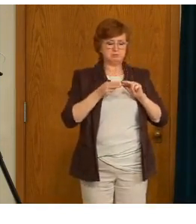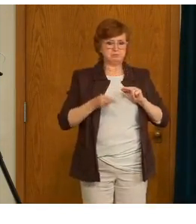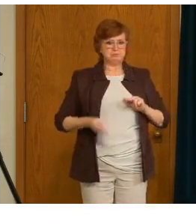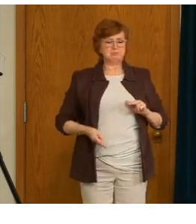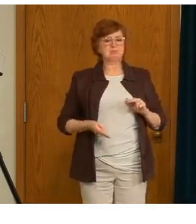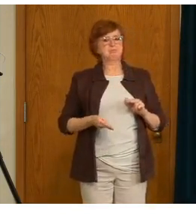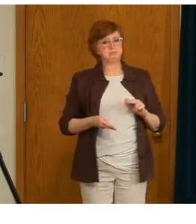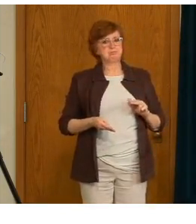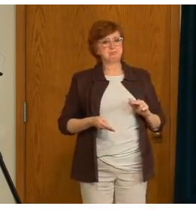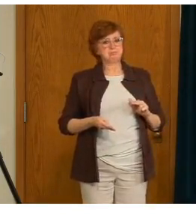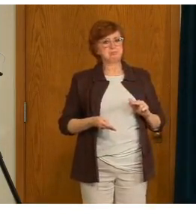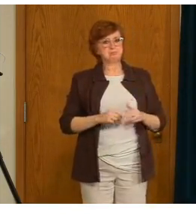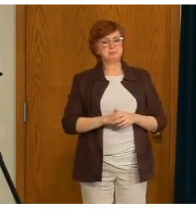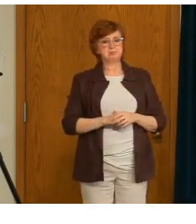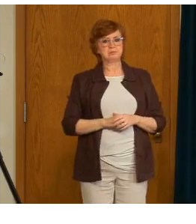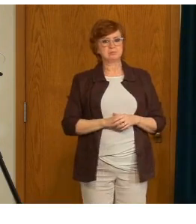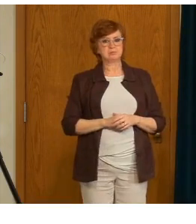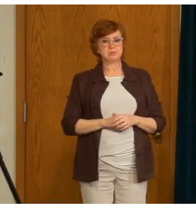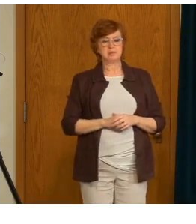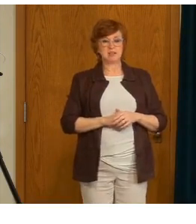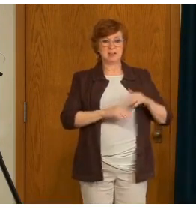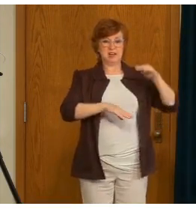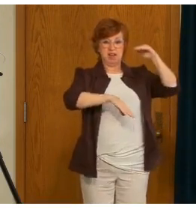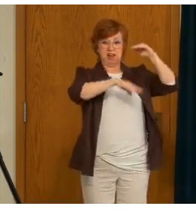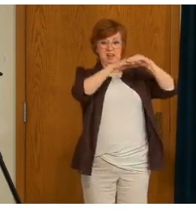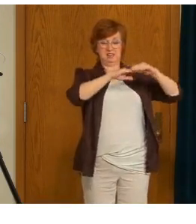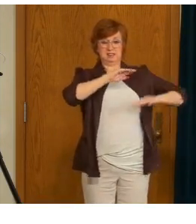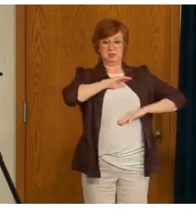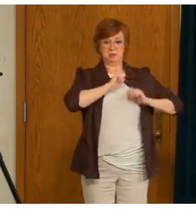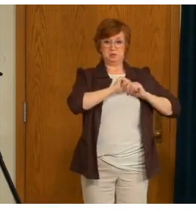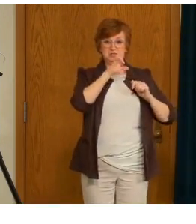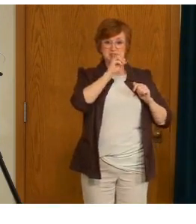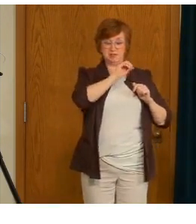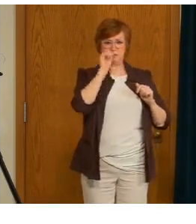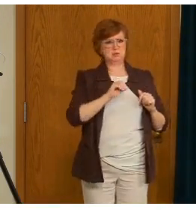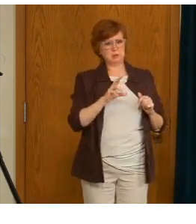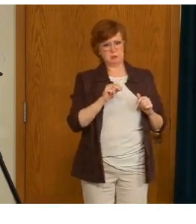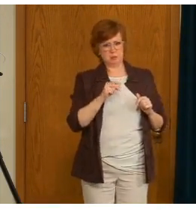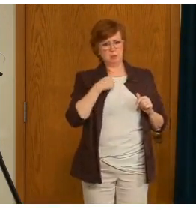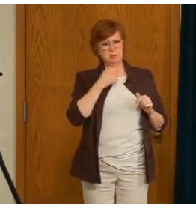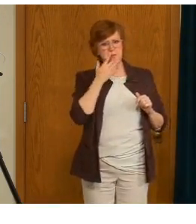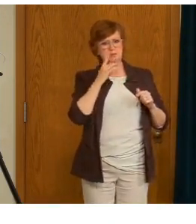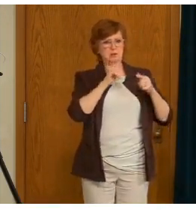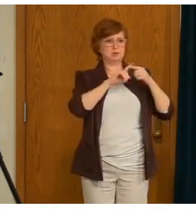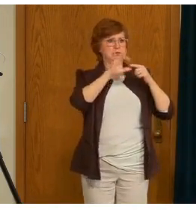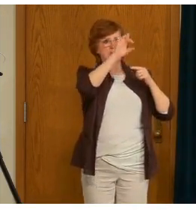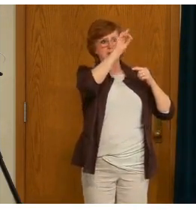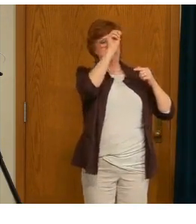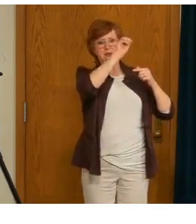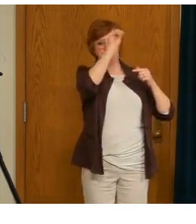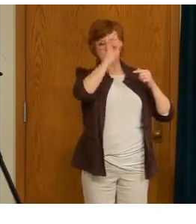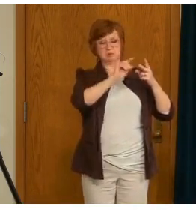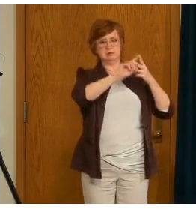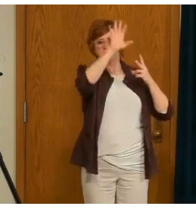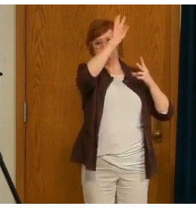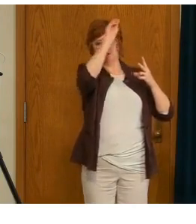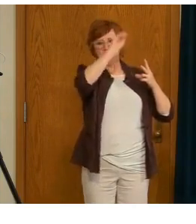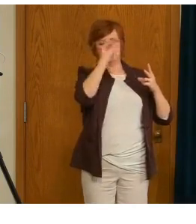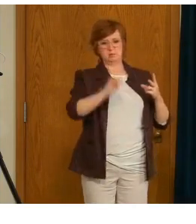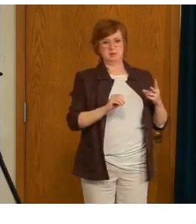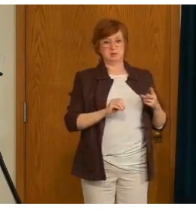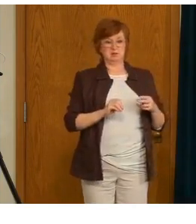doesn't mean that that's the ceiling. We want to get up as high as 80 or 90%. I think if we can learn a lesson